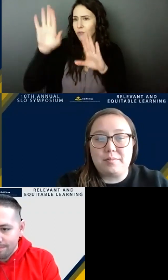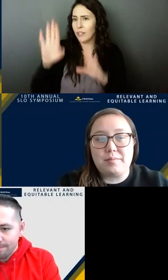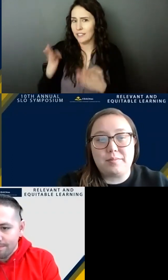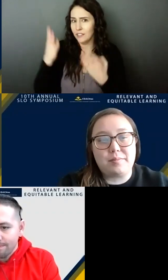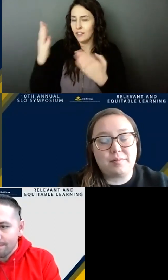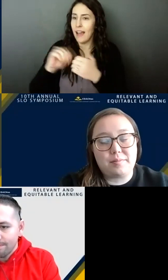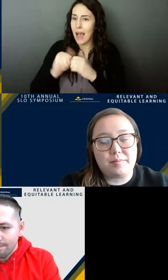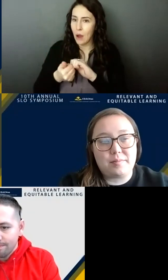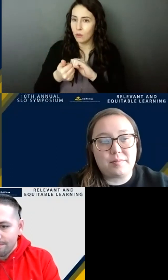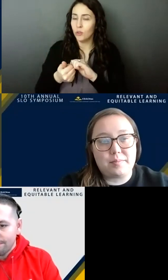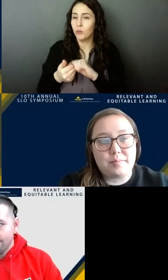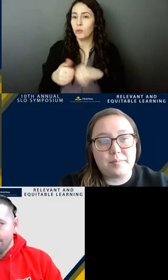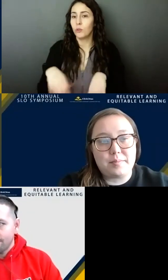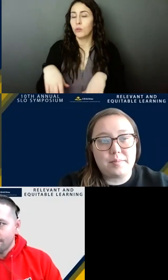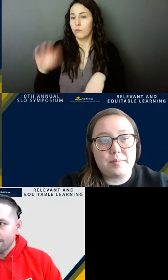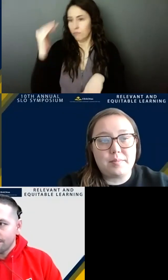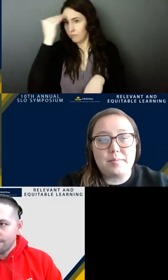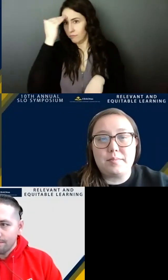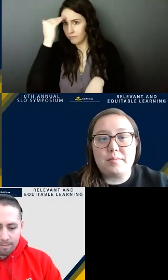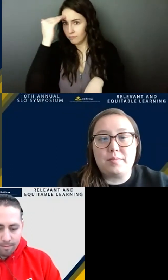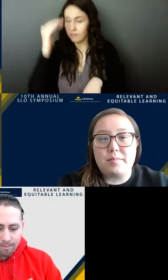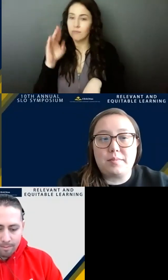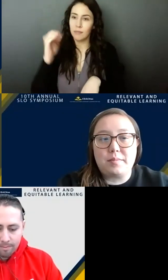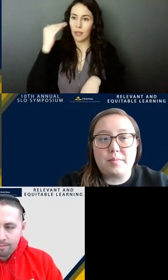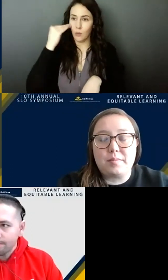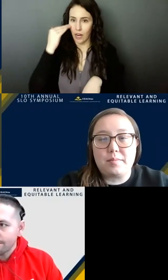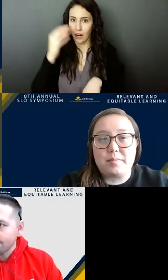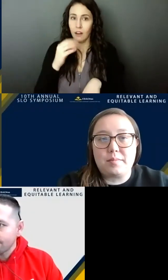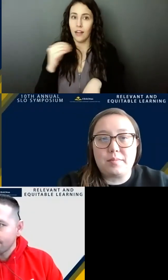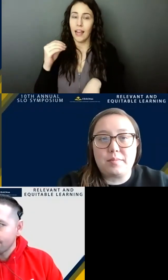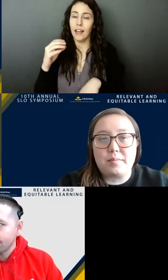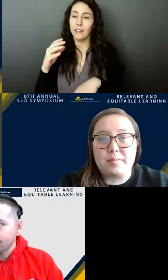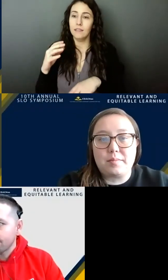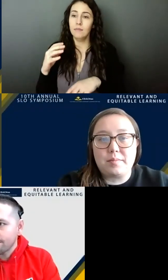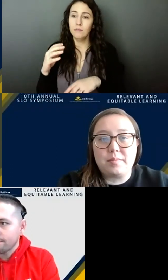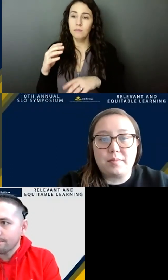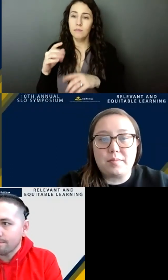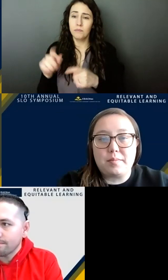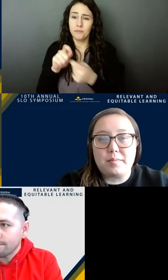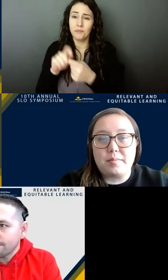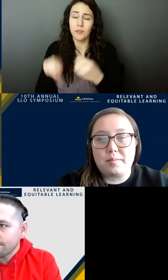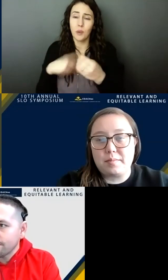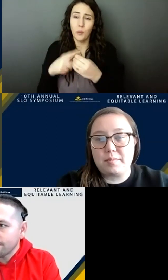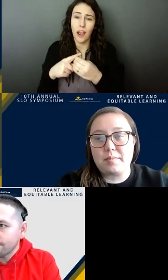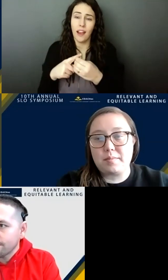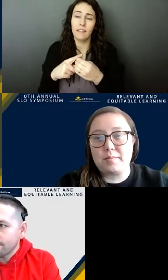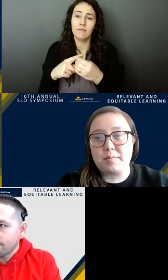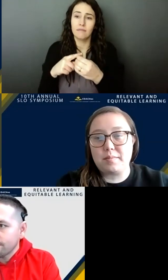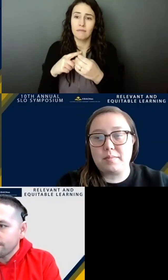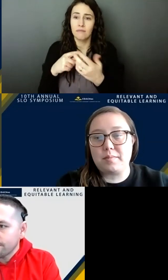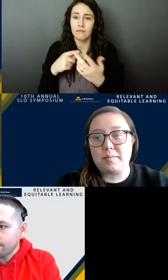of the issues of student privacy, particularly when there are small ends. It just strikes me that